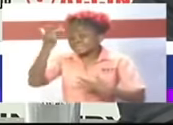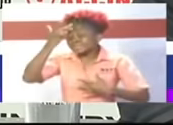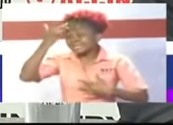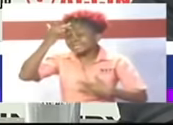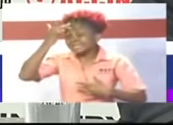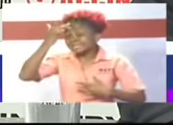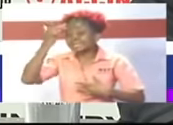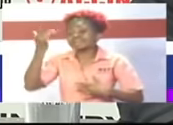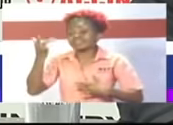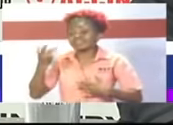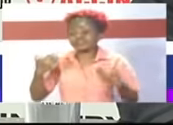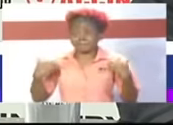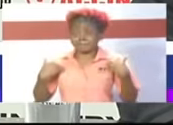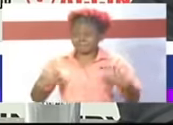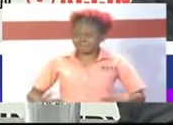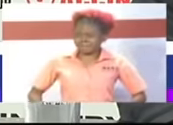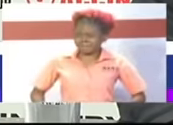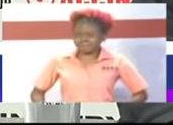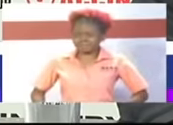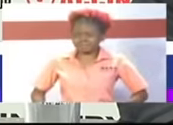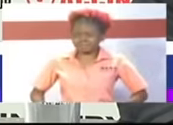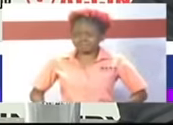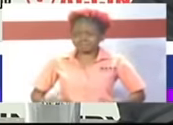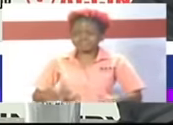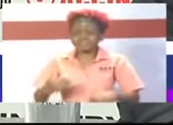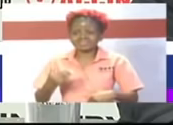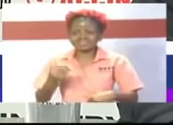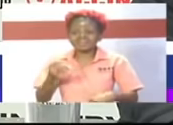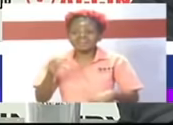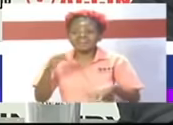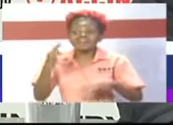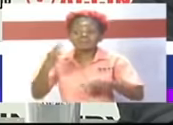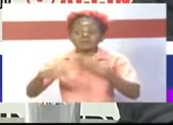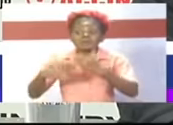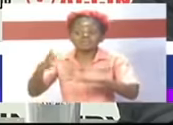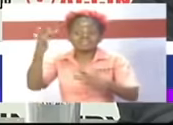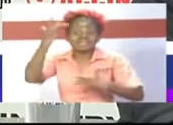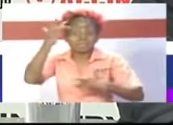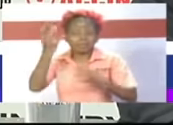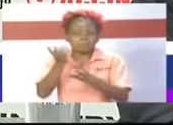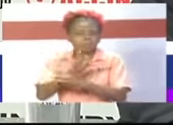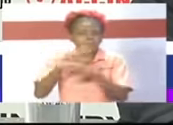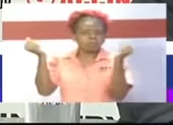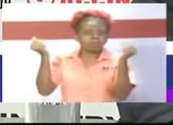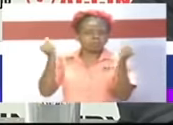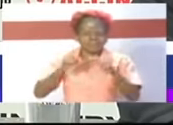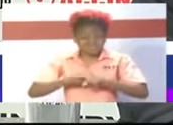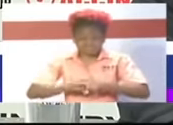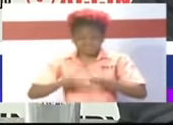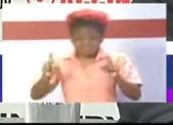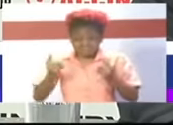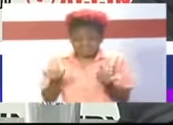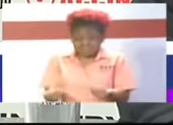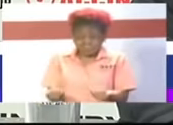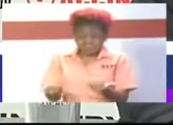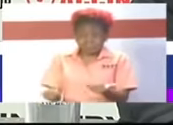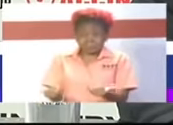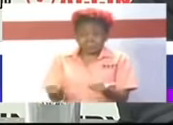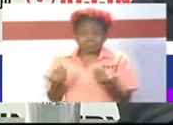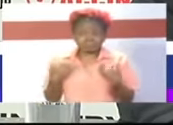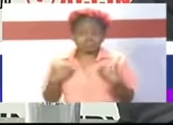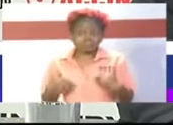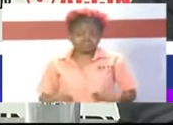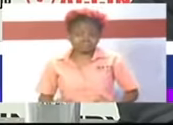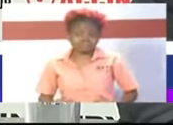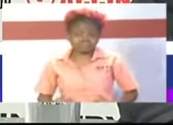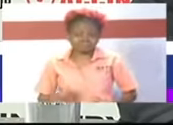genetic factors. So there will be a play-off or trade-off between having particular genetics that are an additional risk